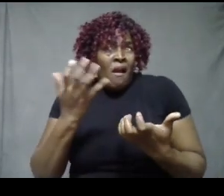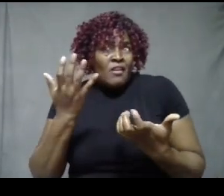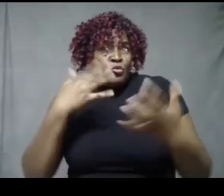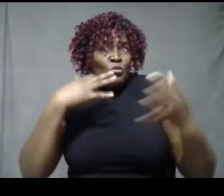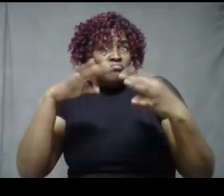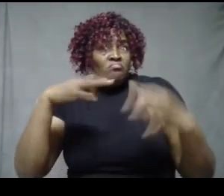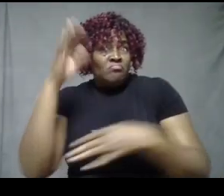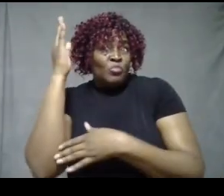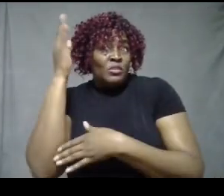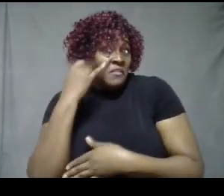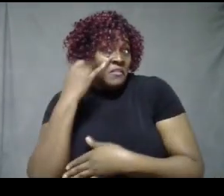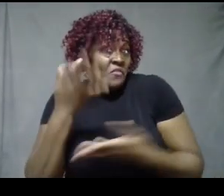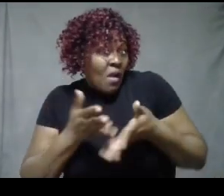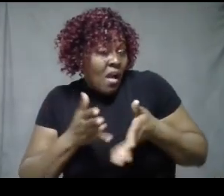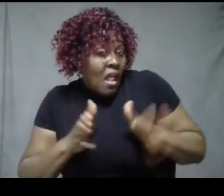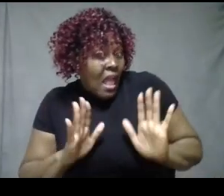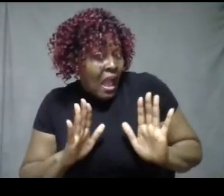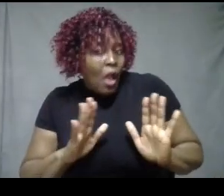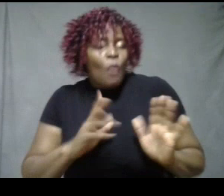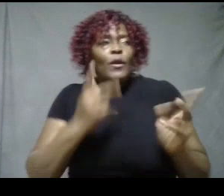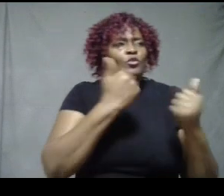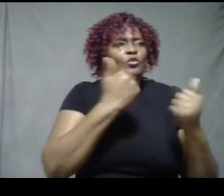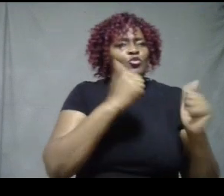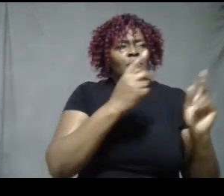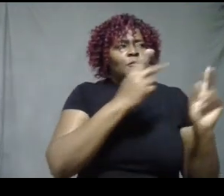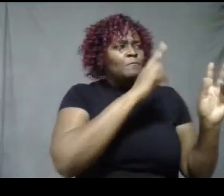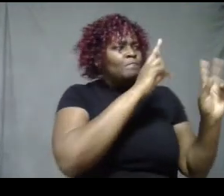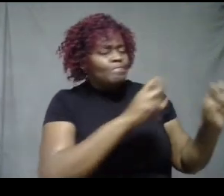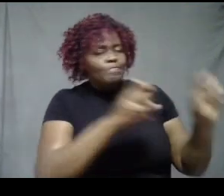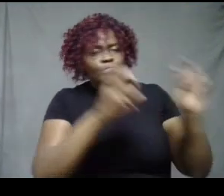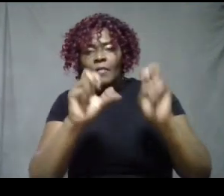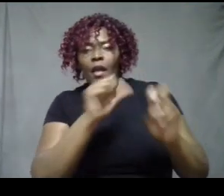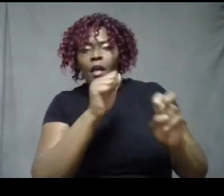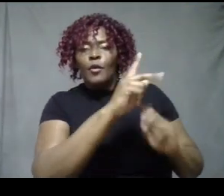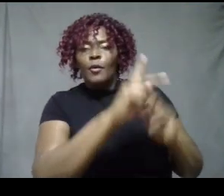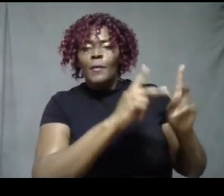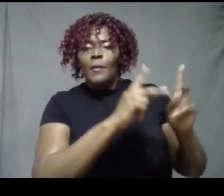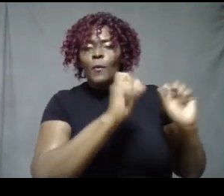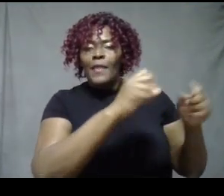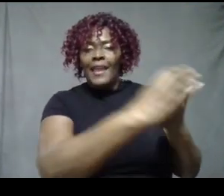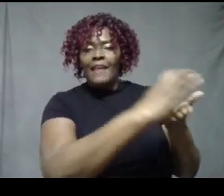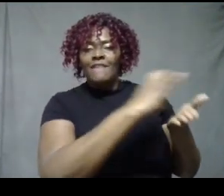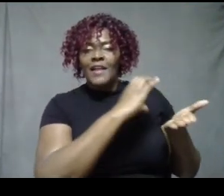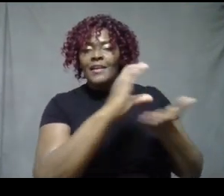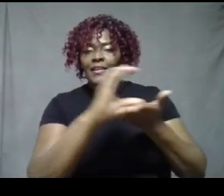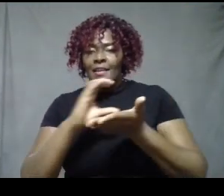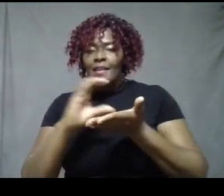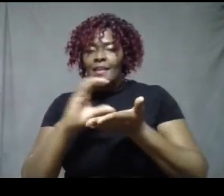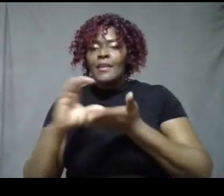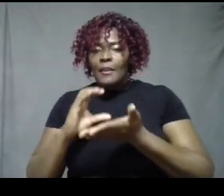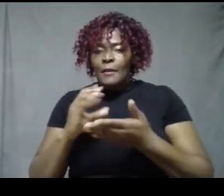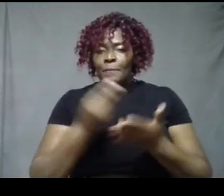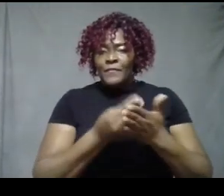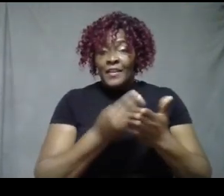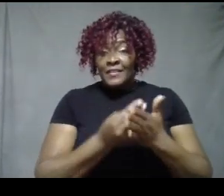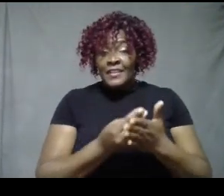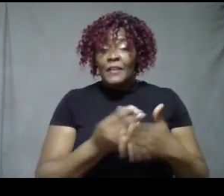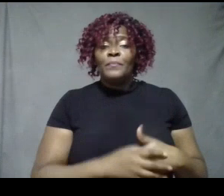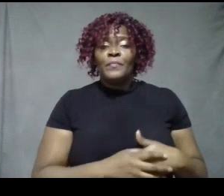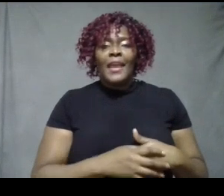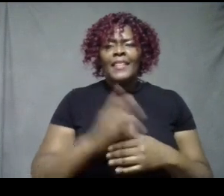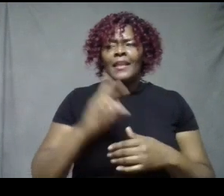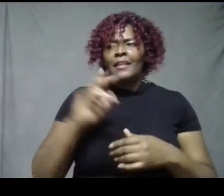me. We are looking at other funding sources and looking at other ways to do some of the work, whether it's in phases and so on and so